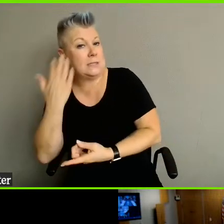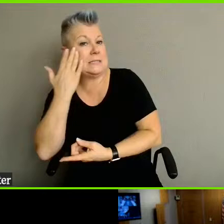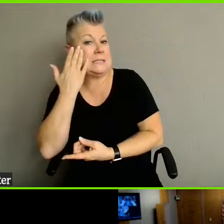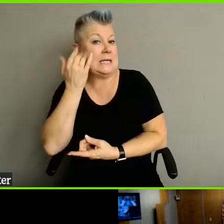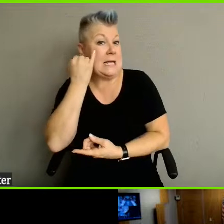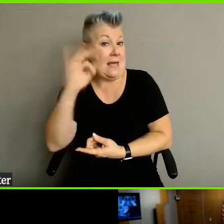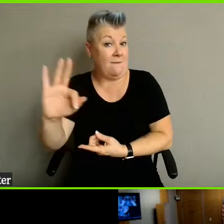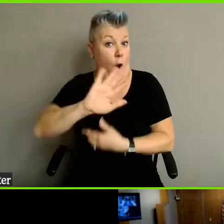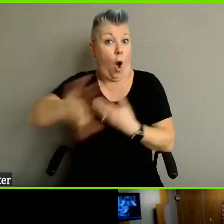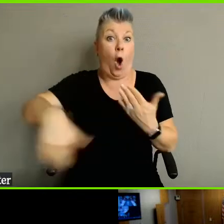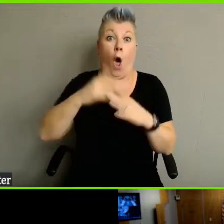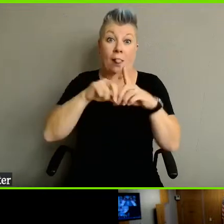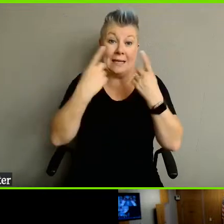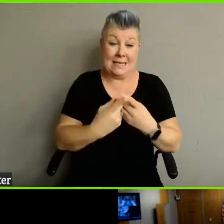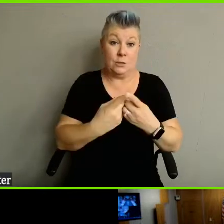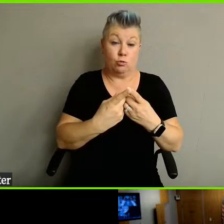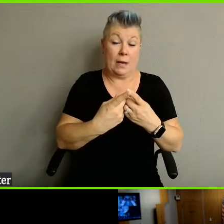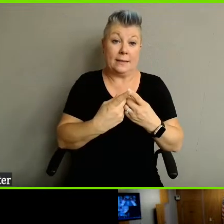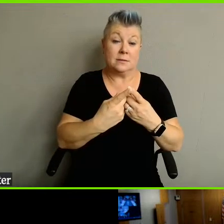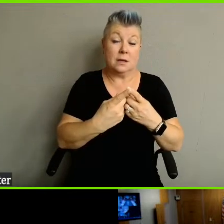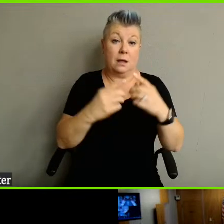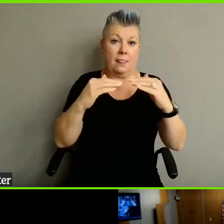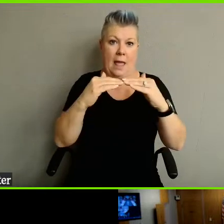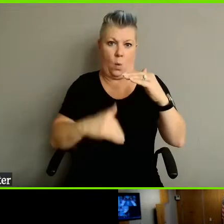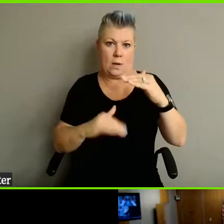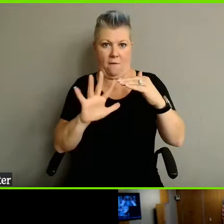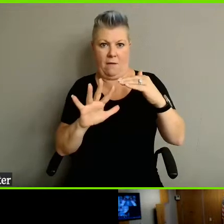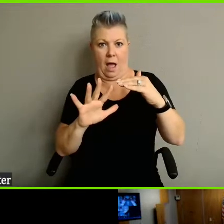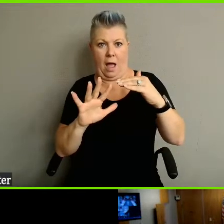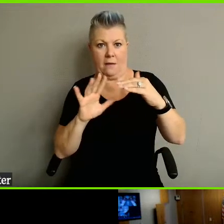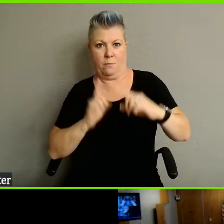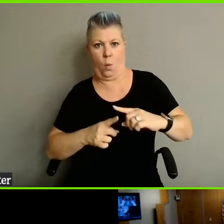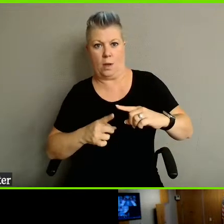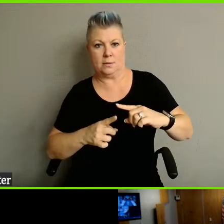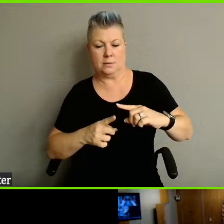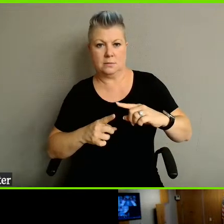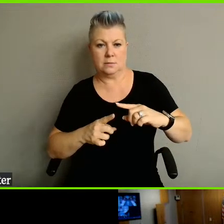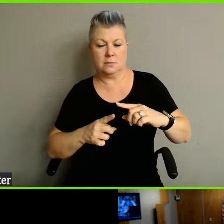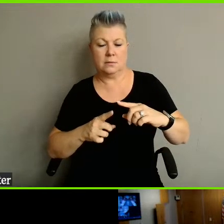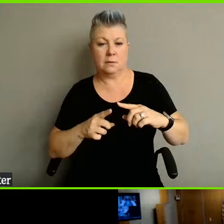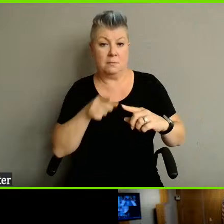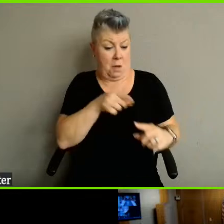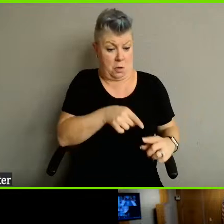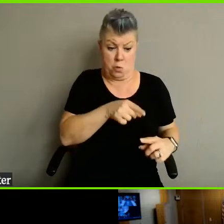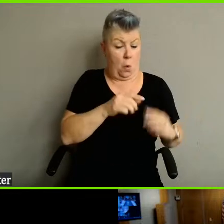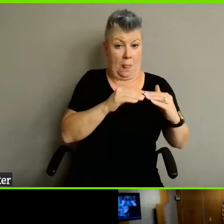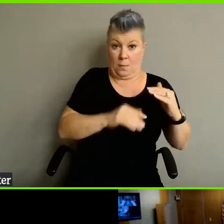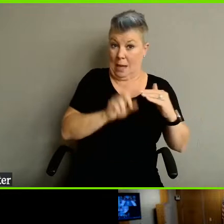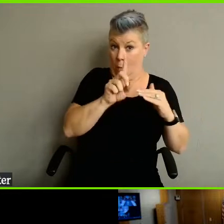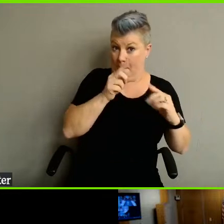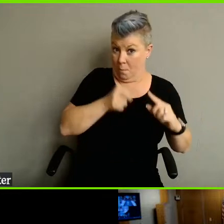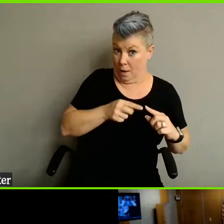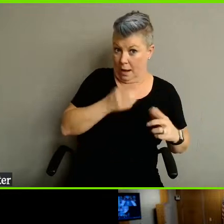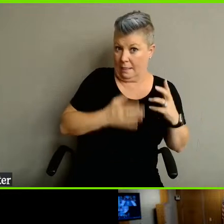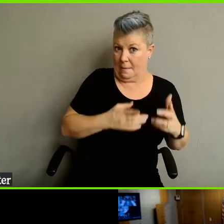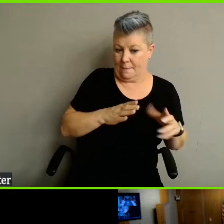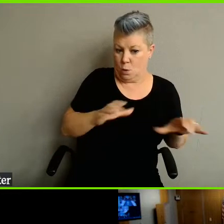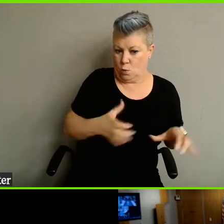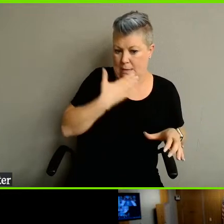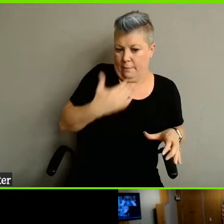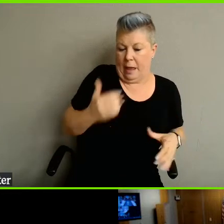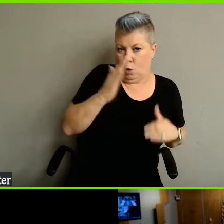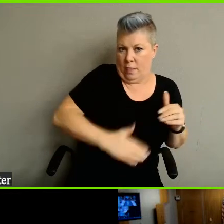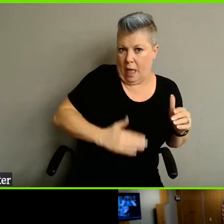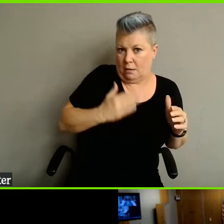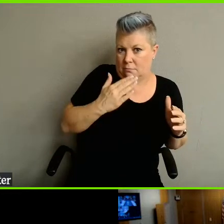down, like let's say 5 points, but you only go down 1 point, maybe you did a little bit better than what was anticipated. That's kind of